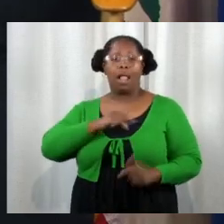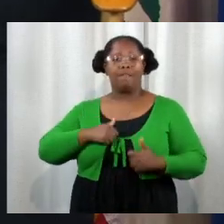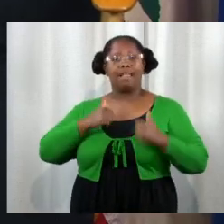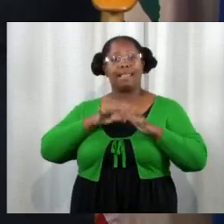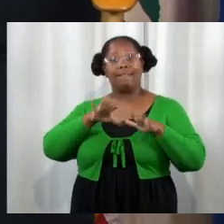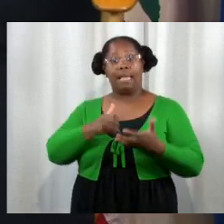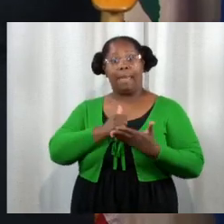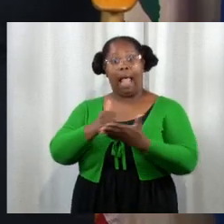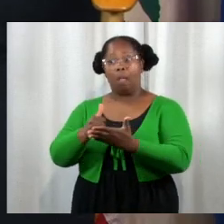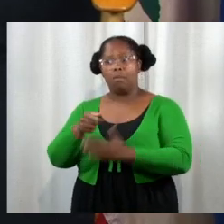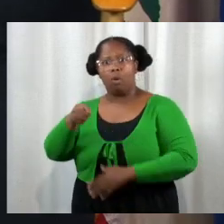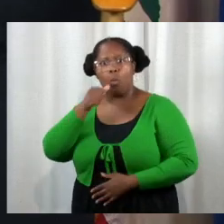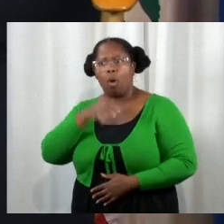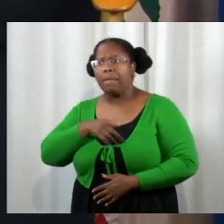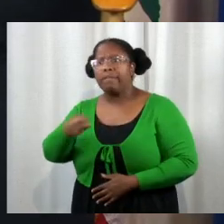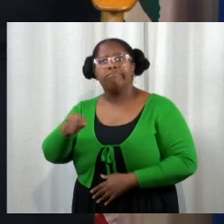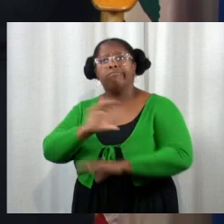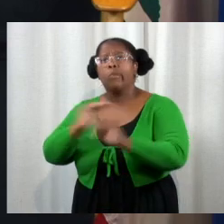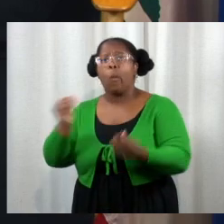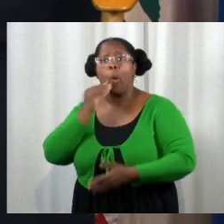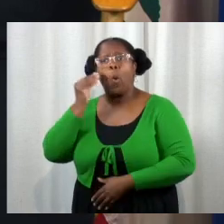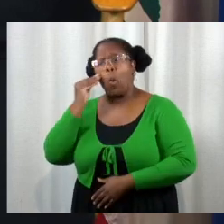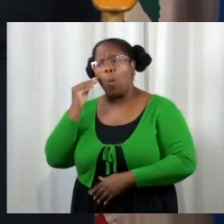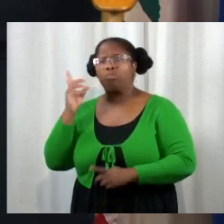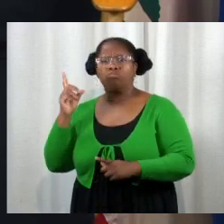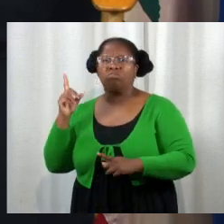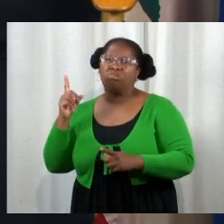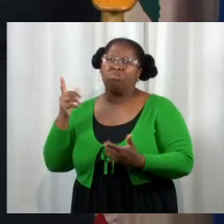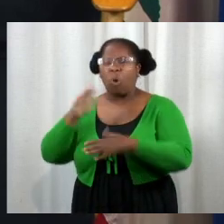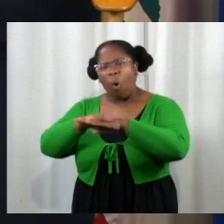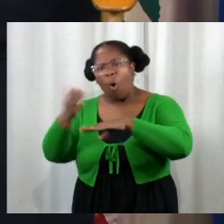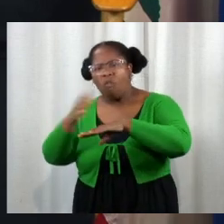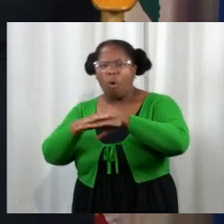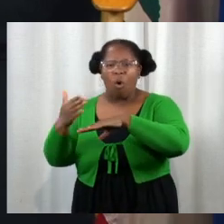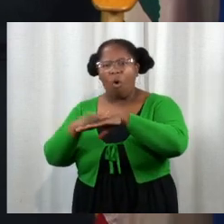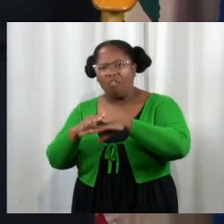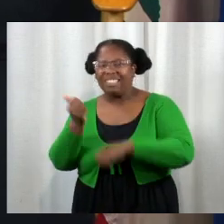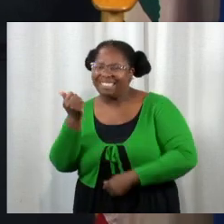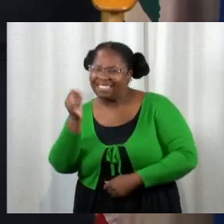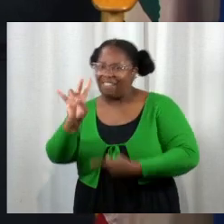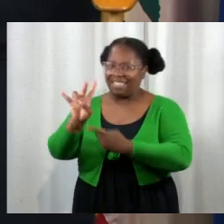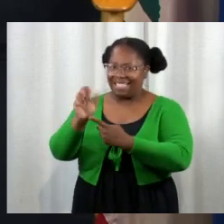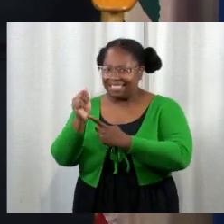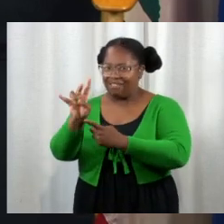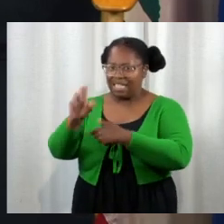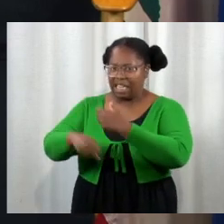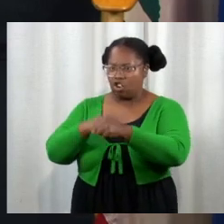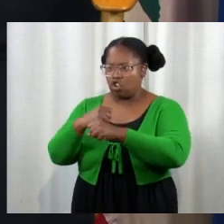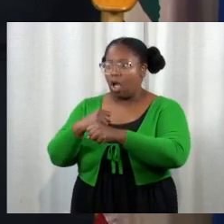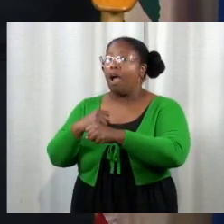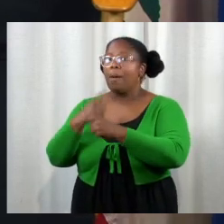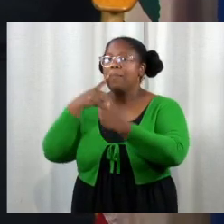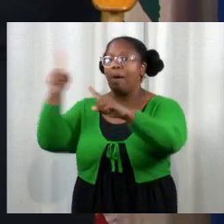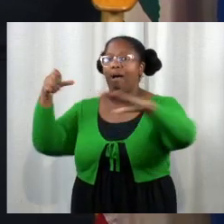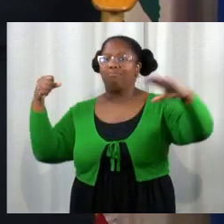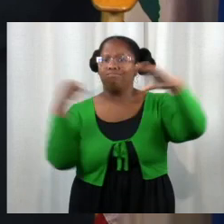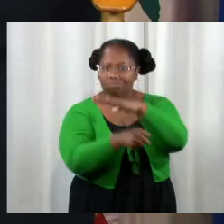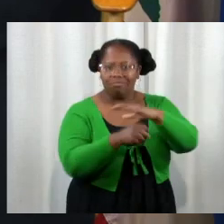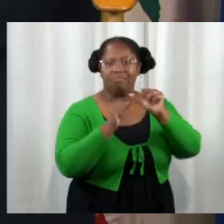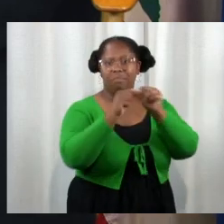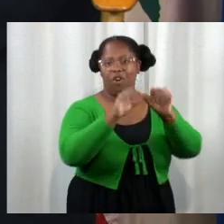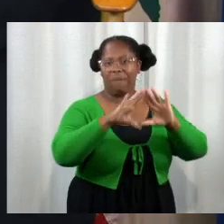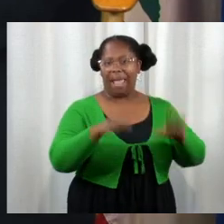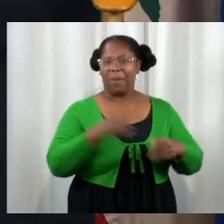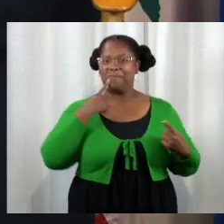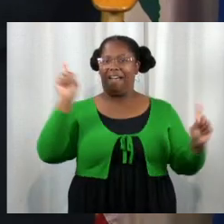helped a woman who had been experiencing homelessness on and off for approximately 17 years, and we were able to get her into permanent housing. Great, fantastic.